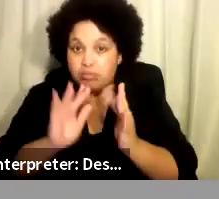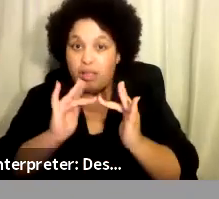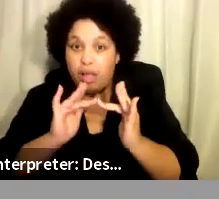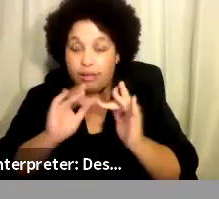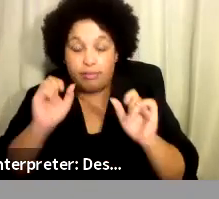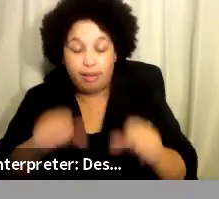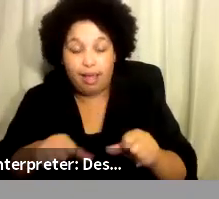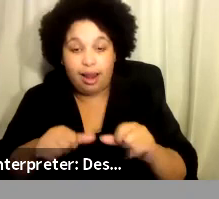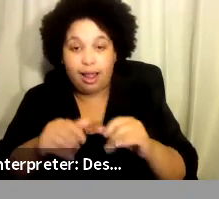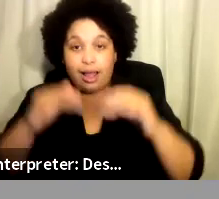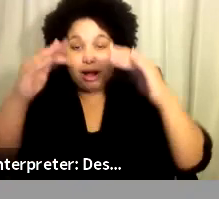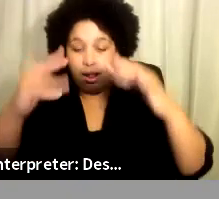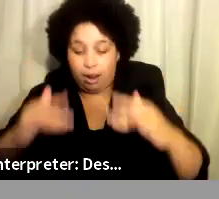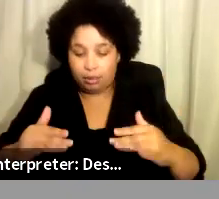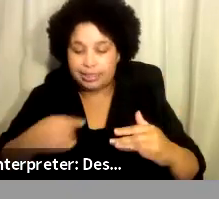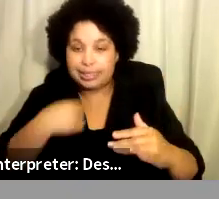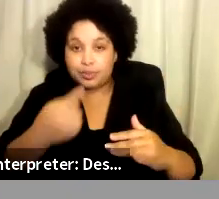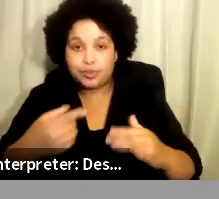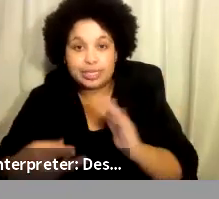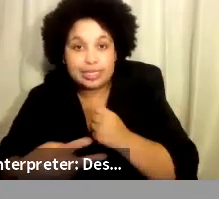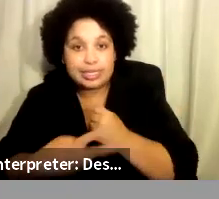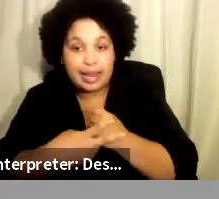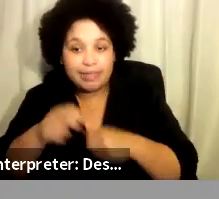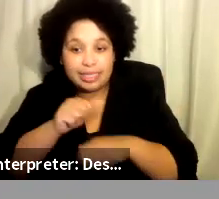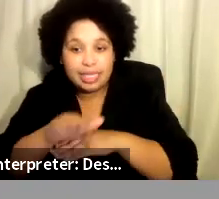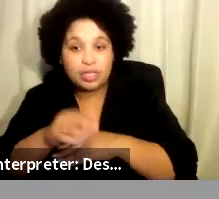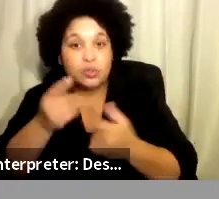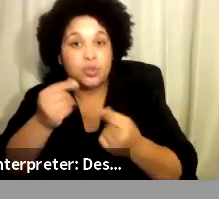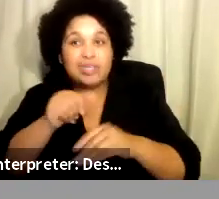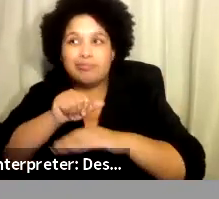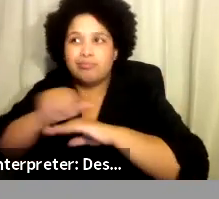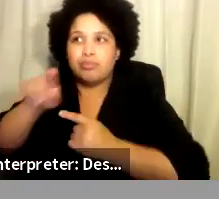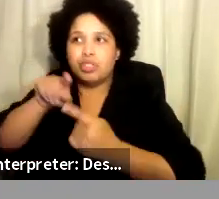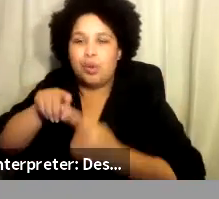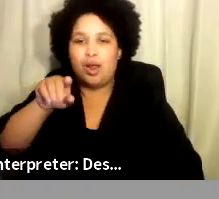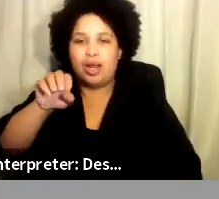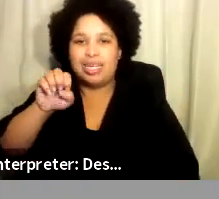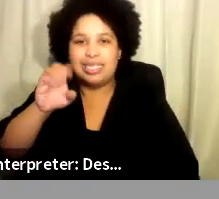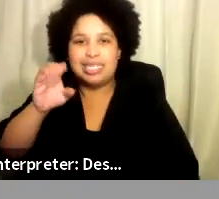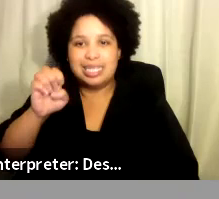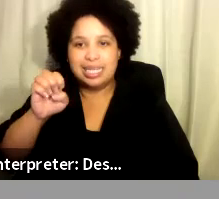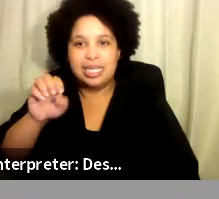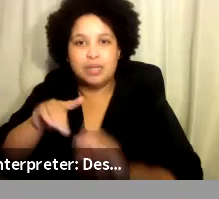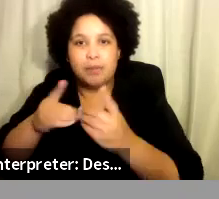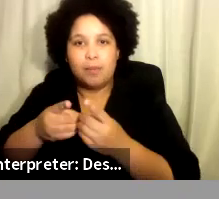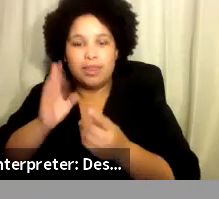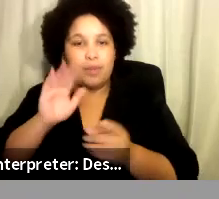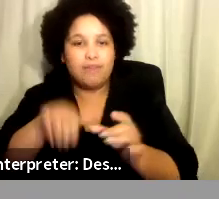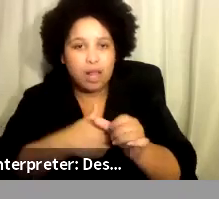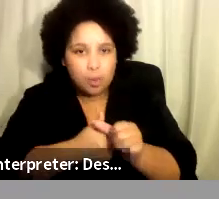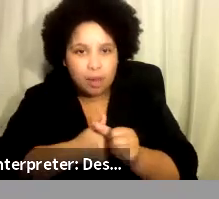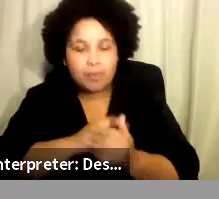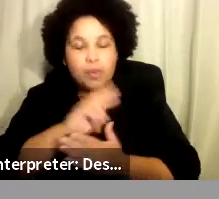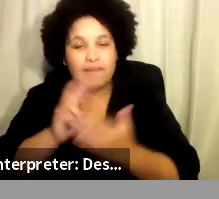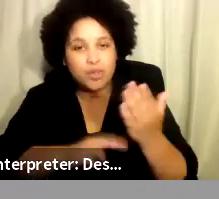at the bottom, it'll ask you to save it and submit it, and it will go straight to our ECE department, who will then follow up with you. They'll review your